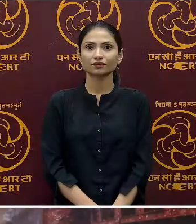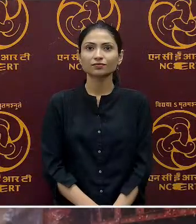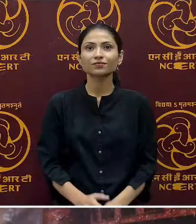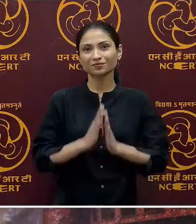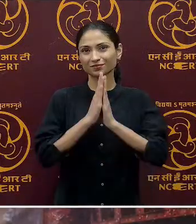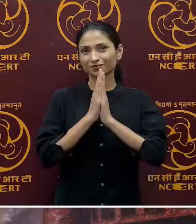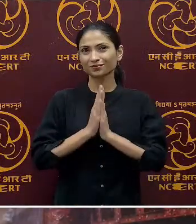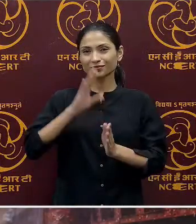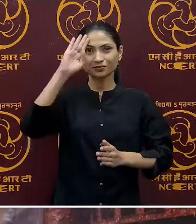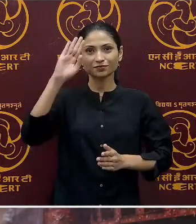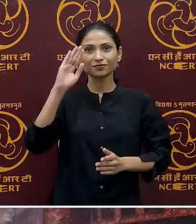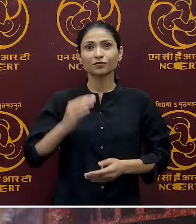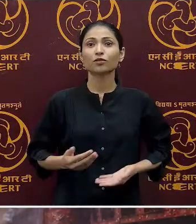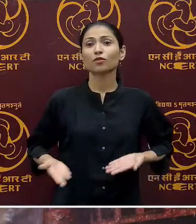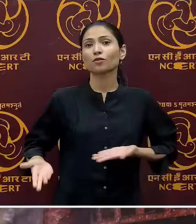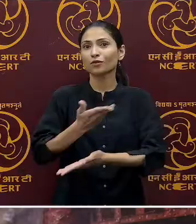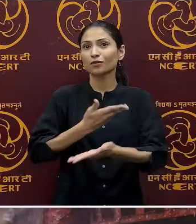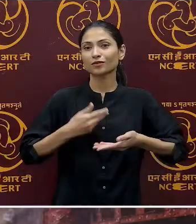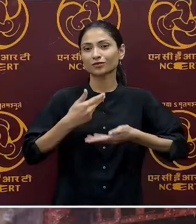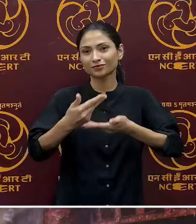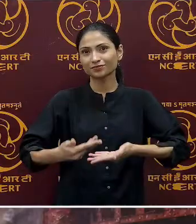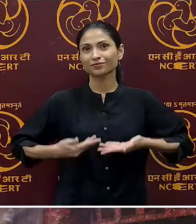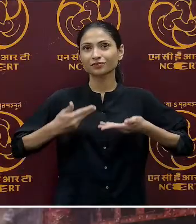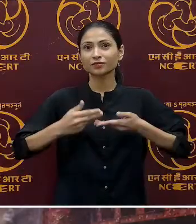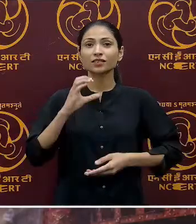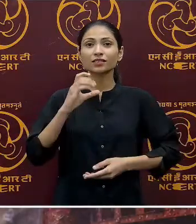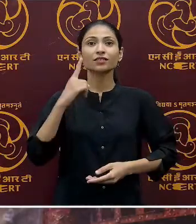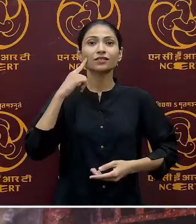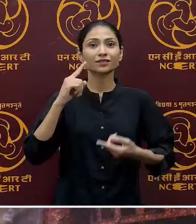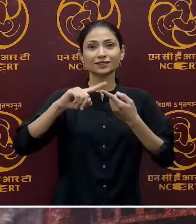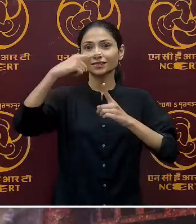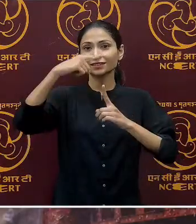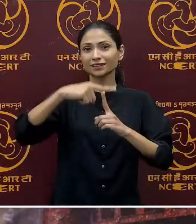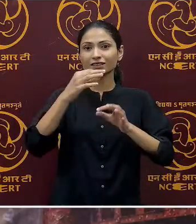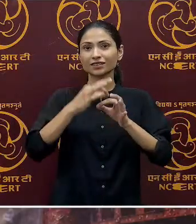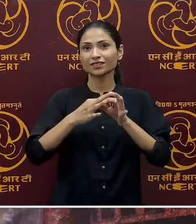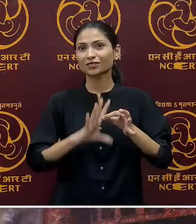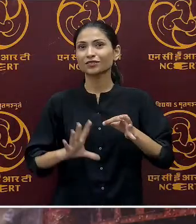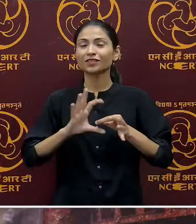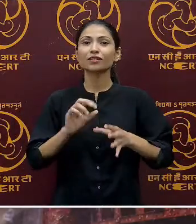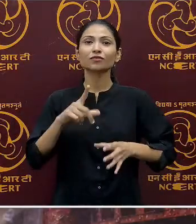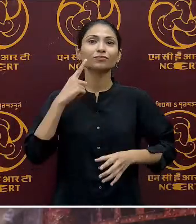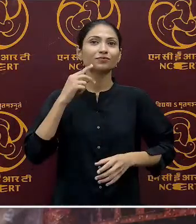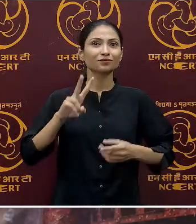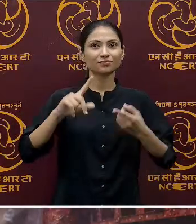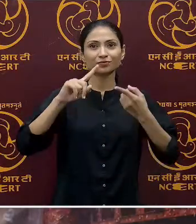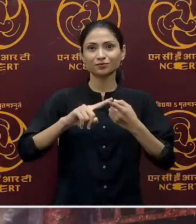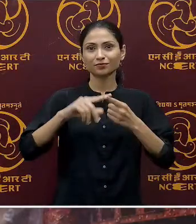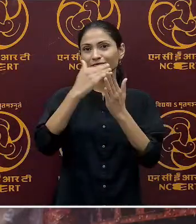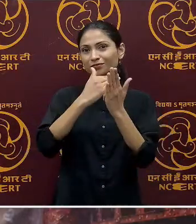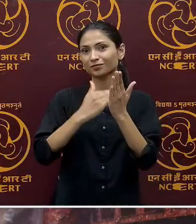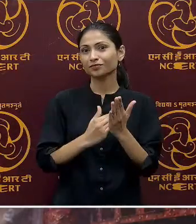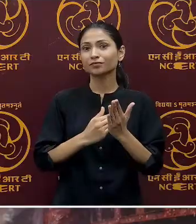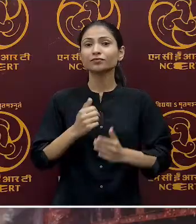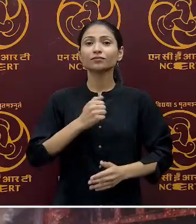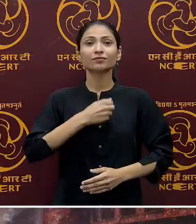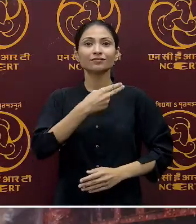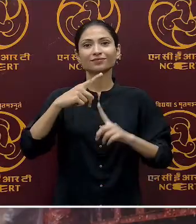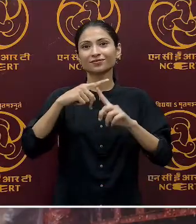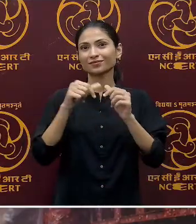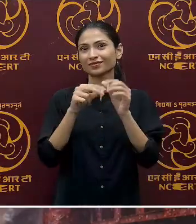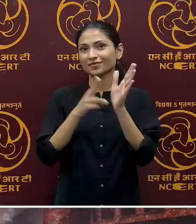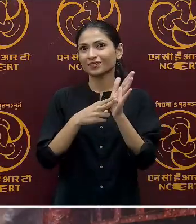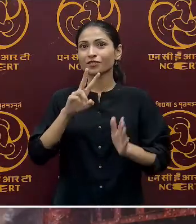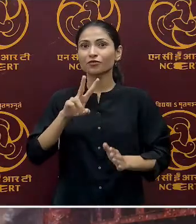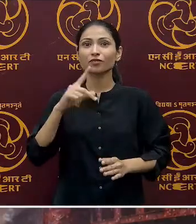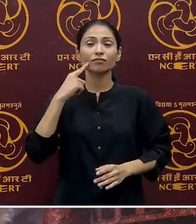Namaskar, hello and a very warm welcome to CIET NCERT's live phone-in interactive program. I am Tanvi Khurana and this is our